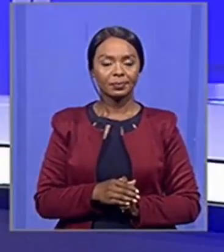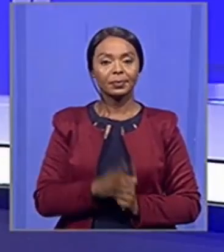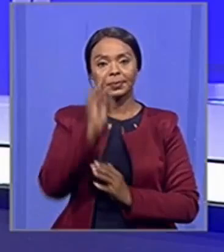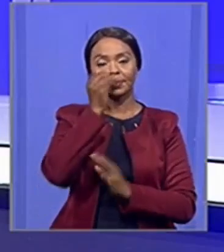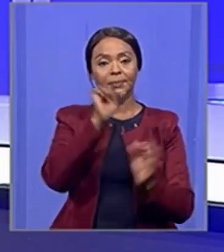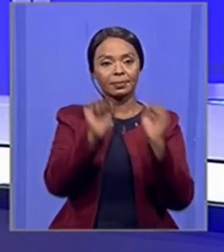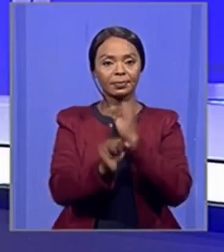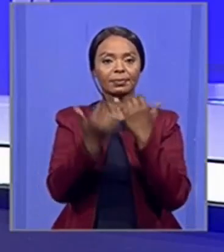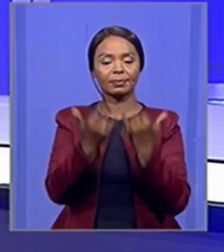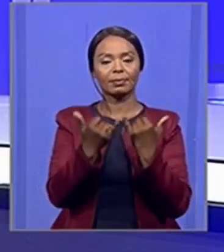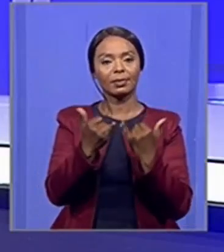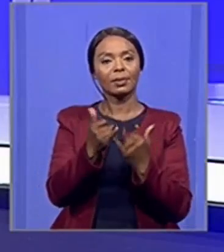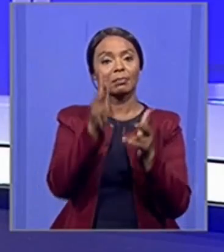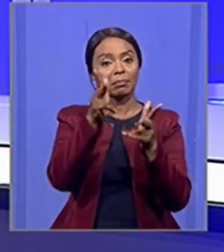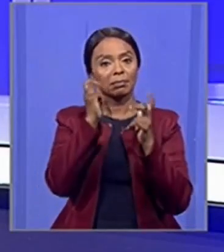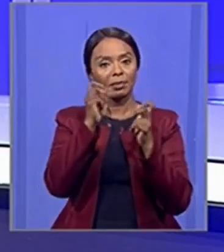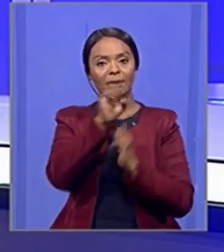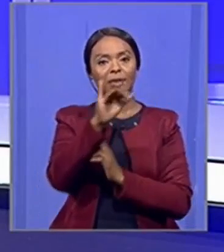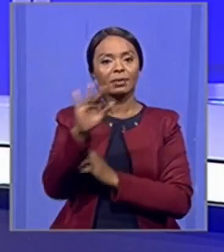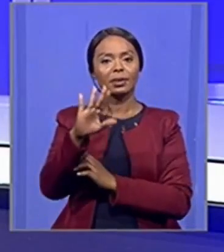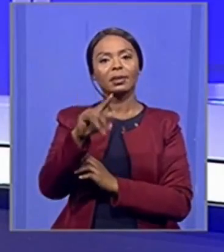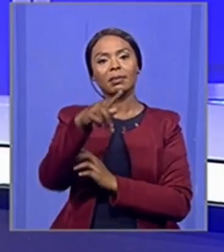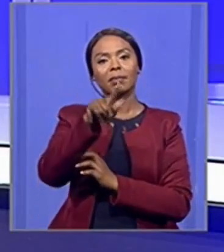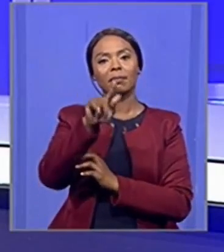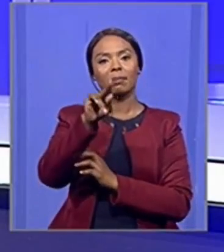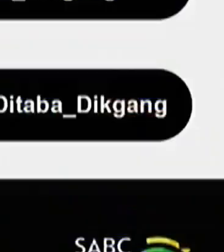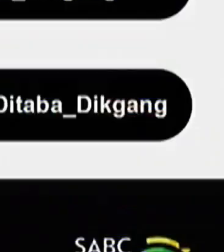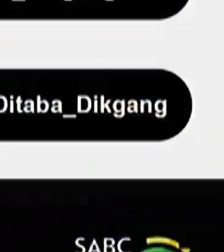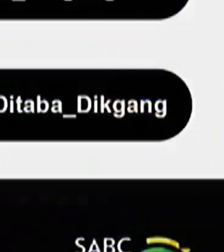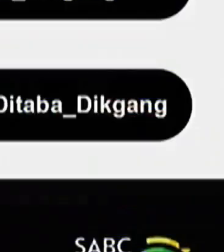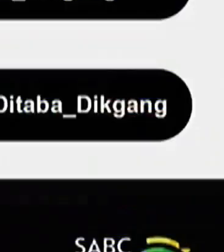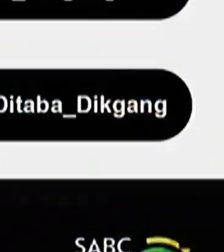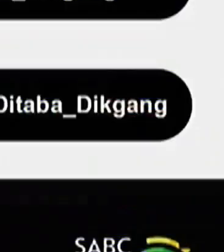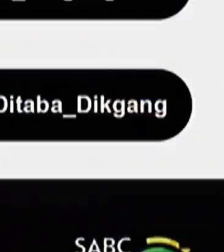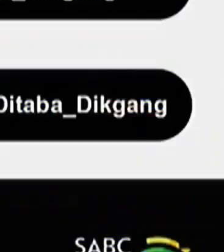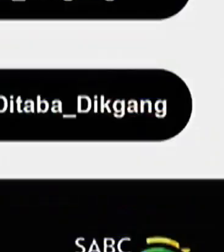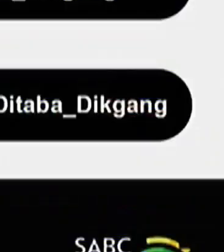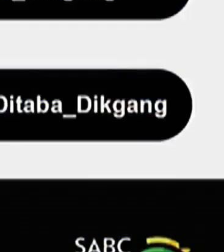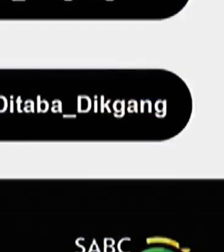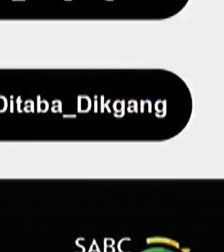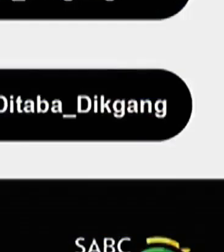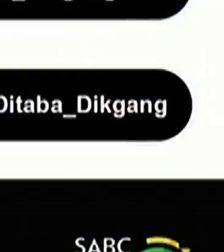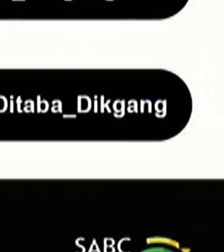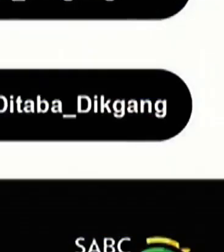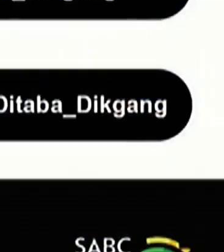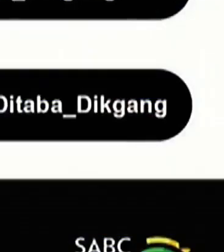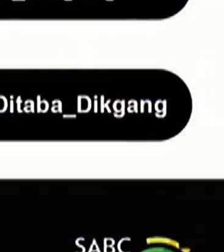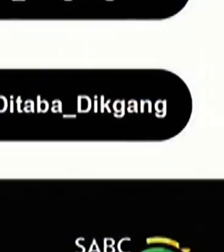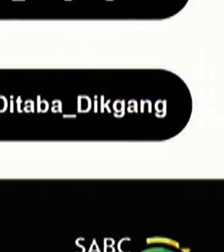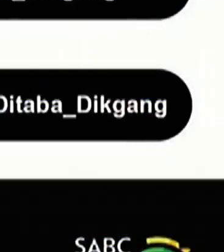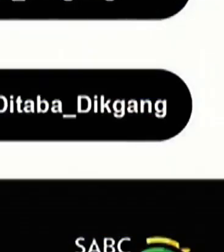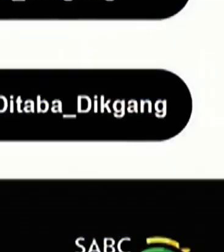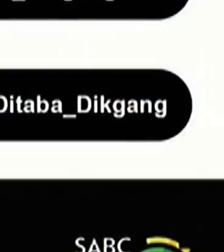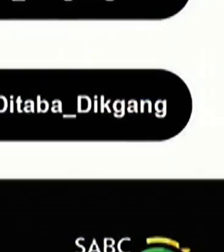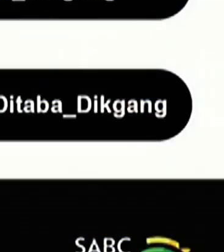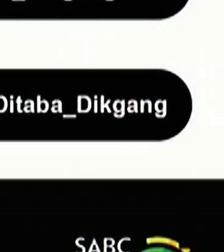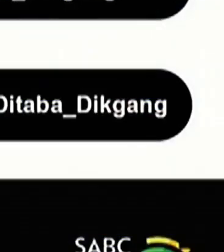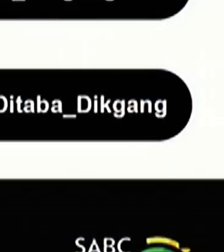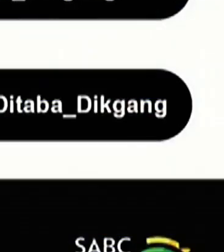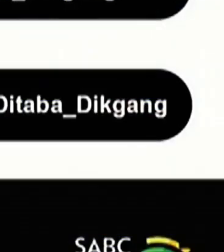Bagesho di felela mo gopolang gore ditaba tša rena di a hwetšagala go app ya SABC Plus le go marangrang a dikgokagano